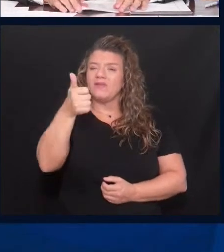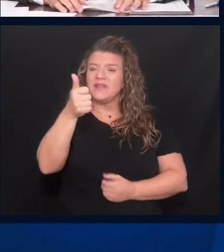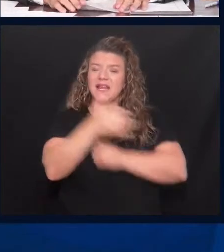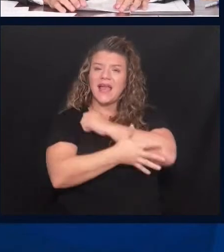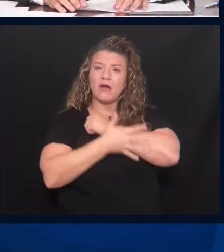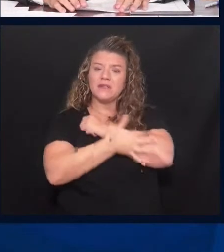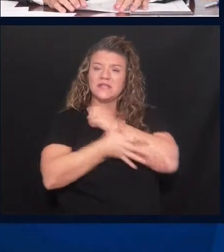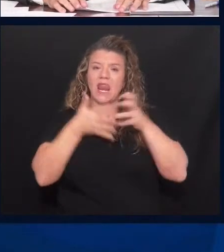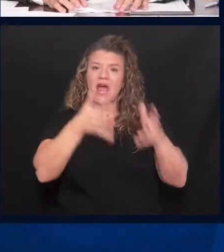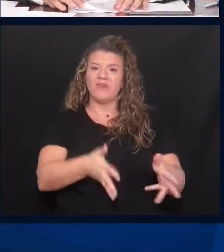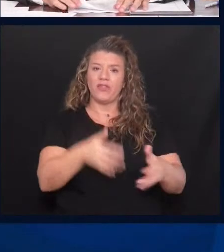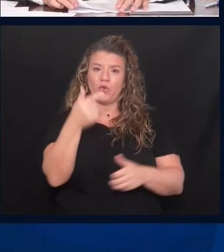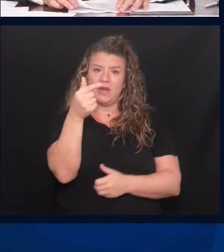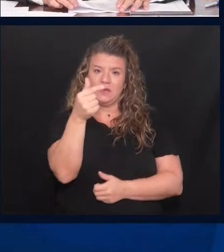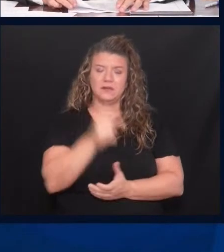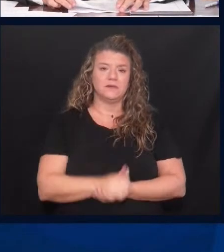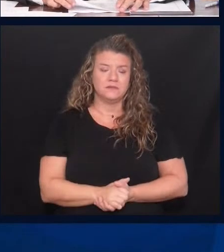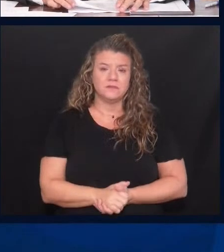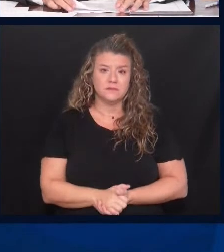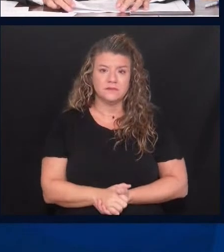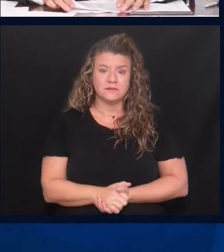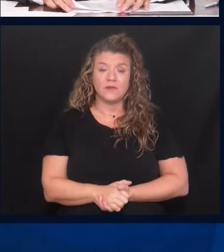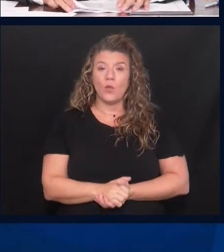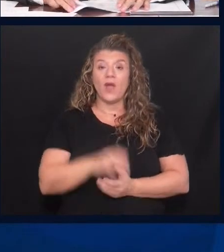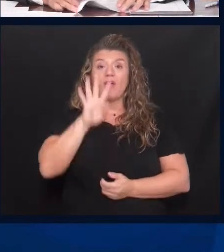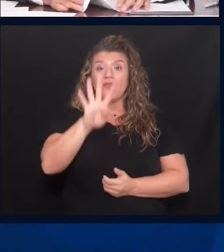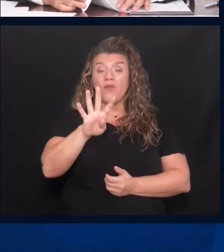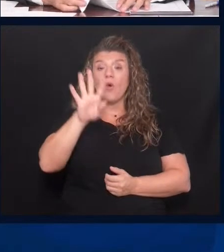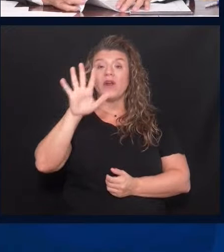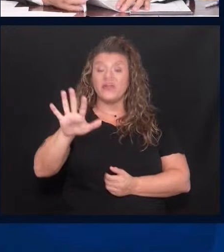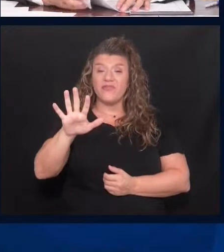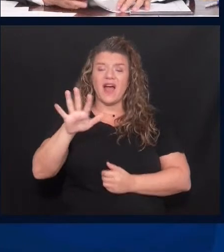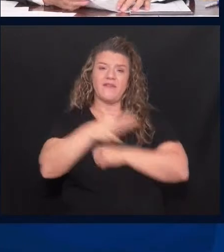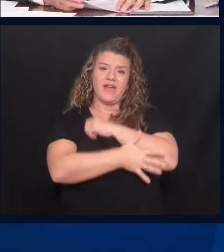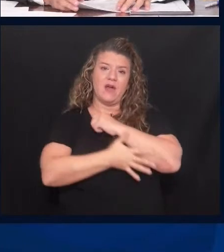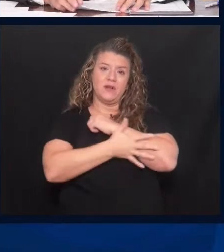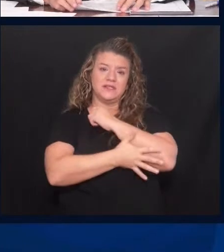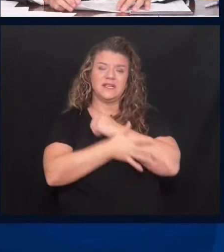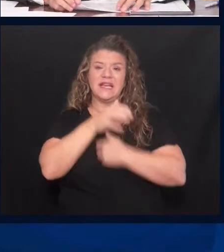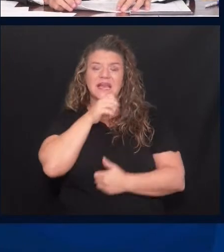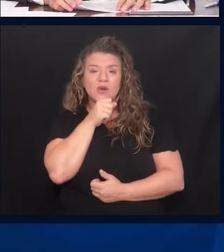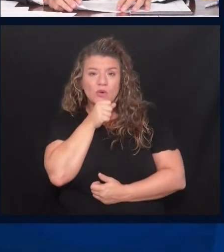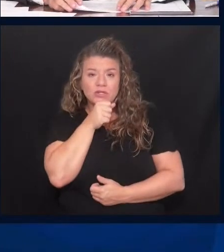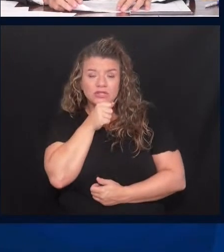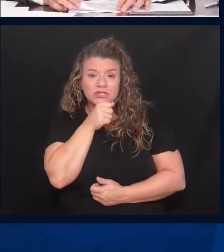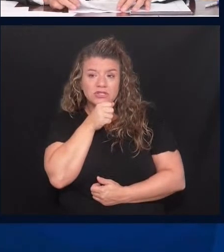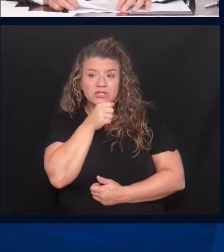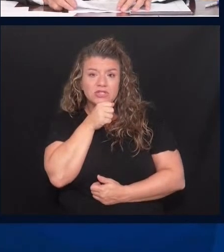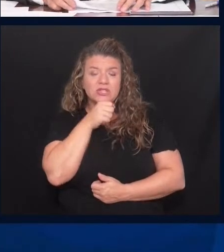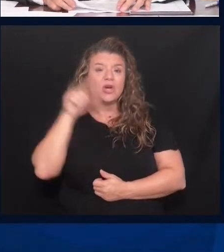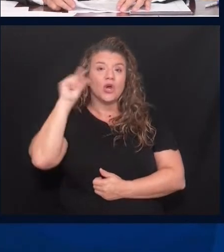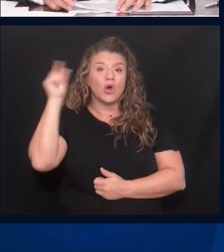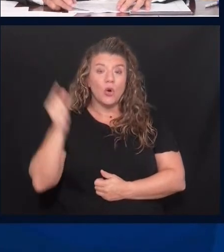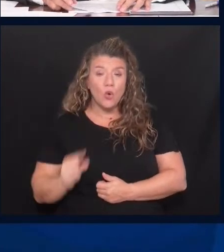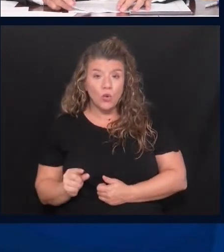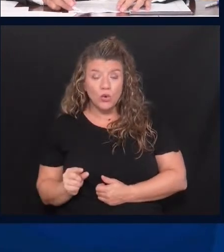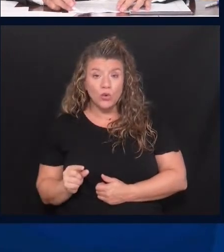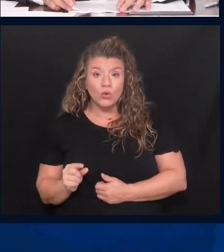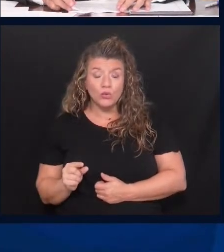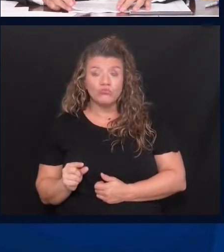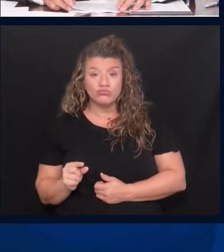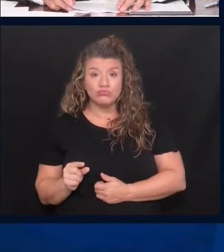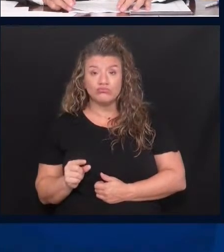that are left in the green. We have 45 of our counties that are in the orange, the gold,